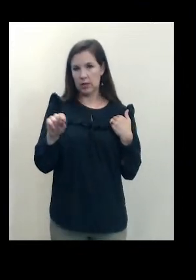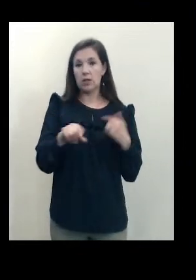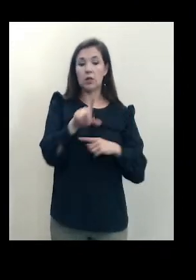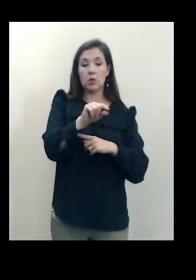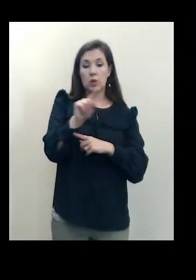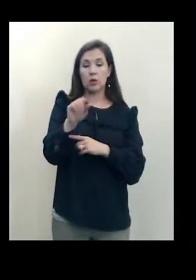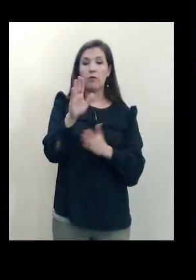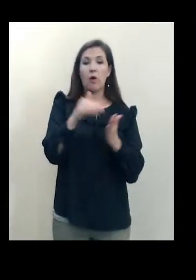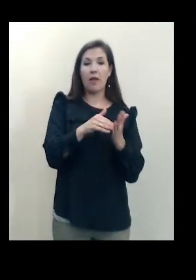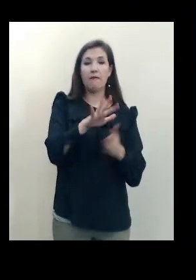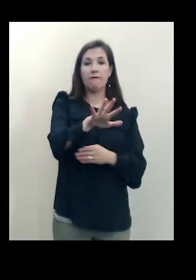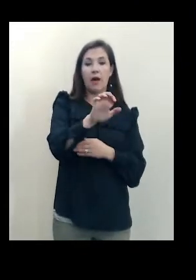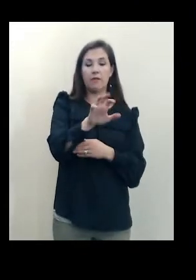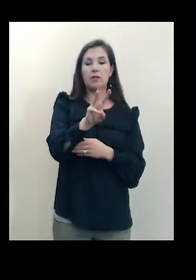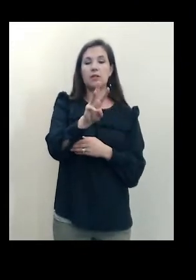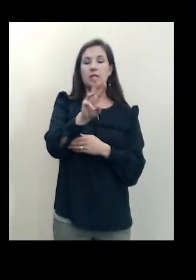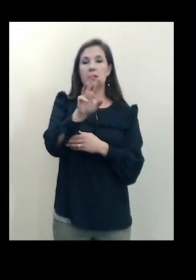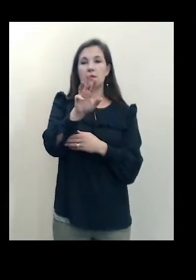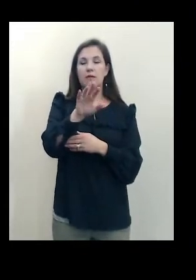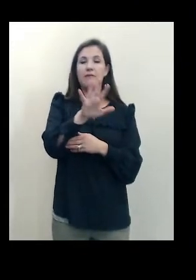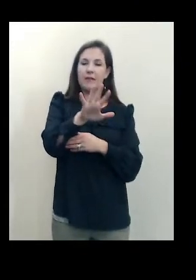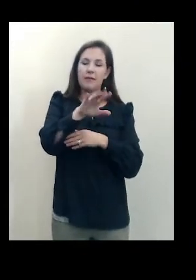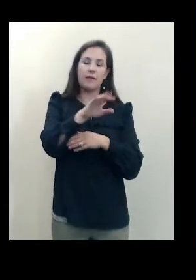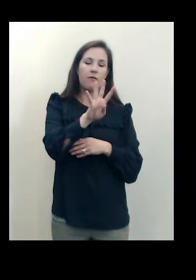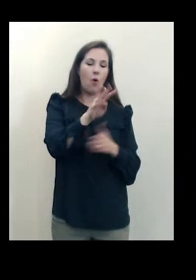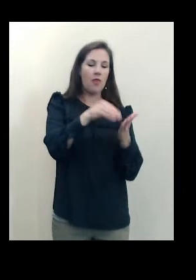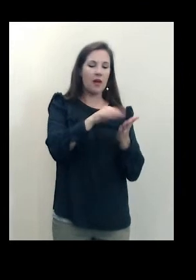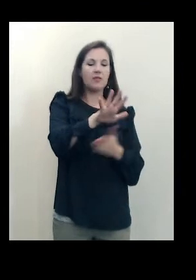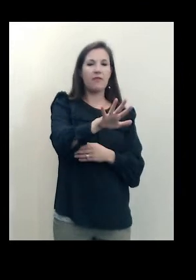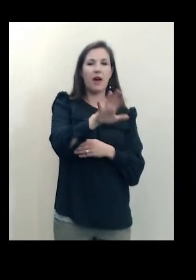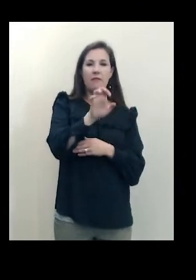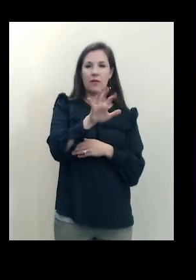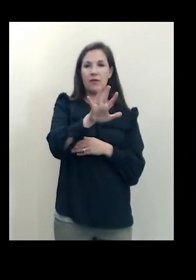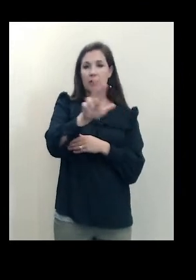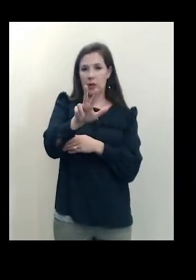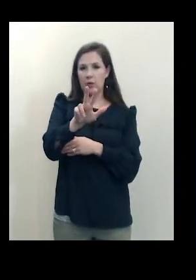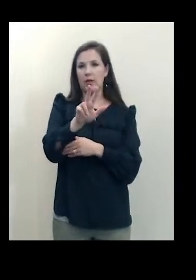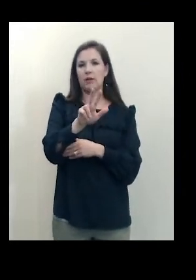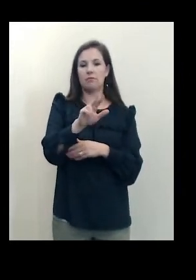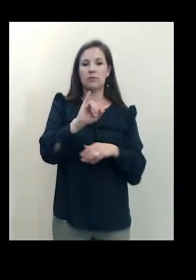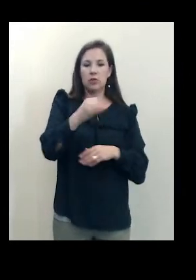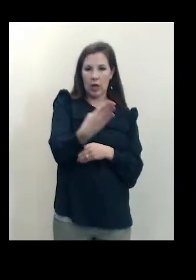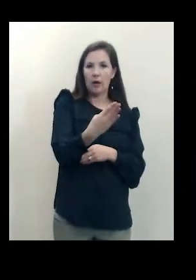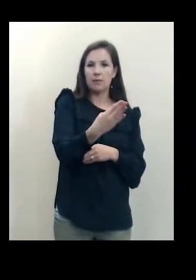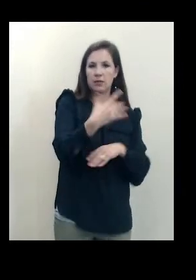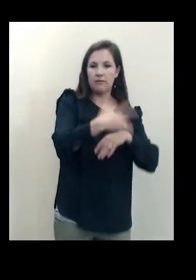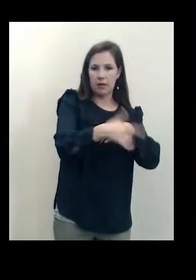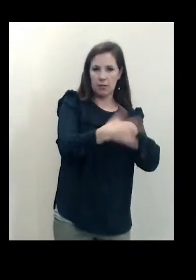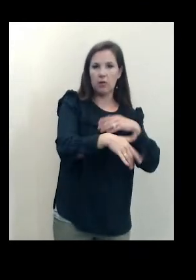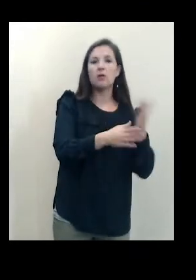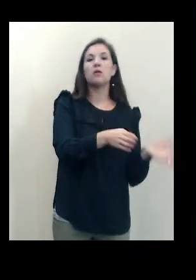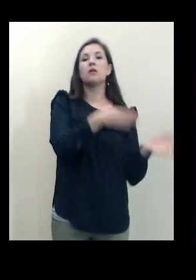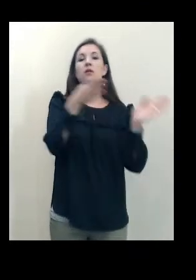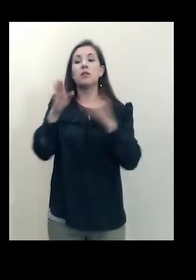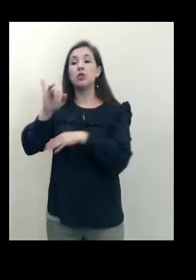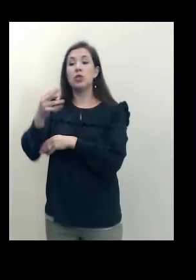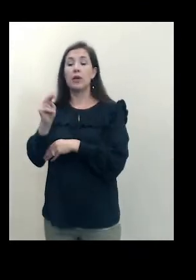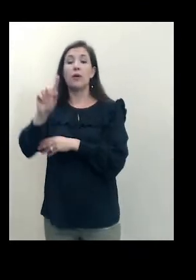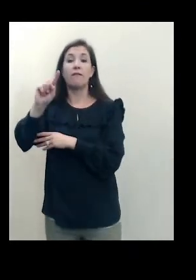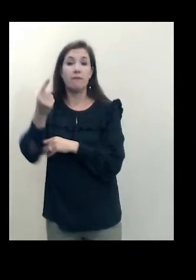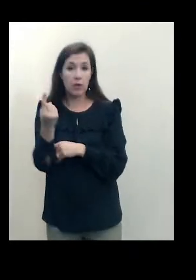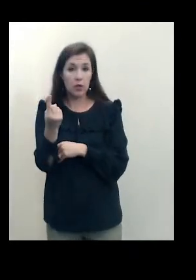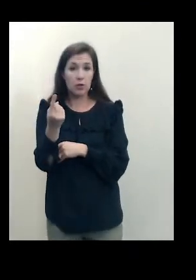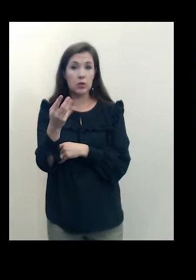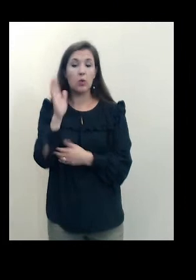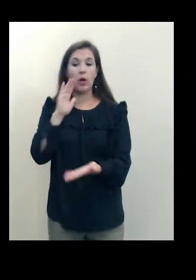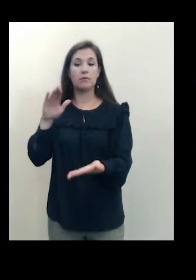we had 4,553 positions in county government. January 1st, if this budget gets passed as is,